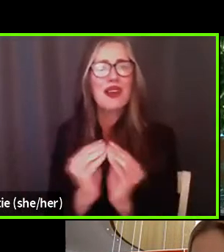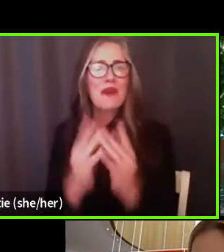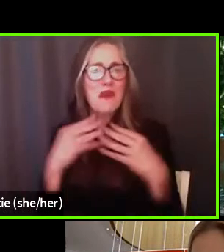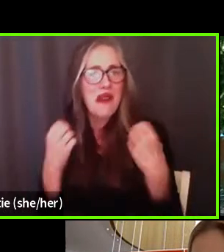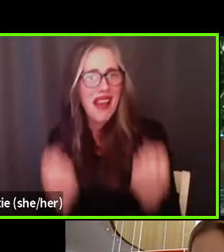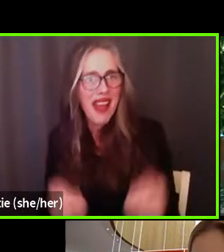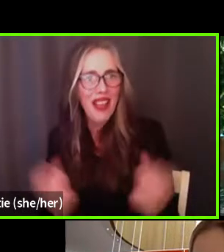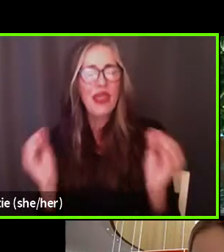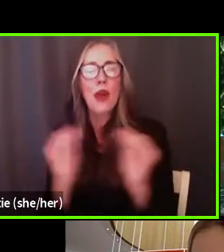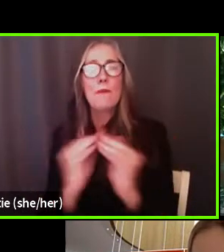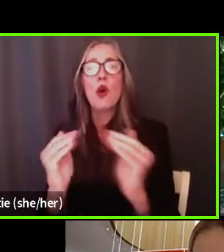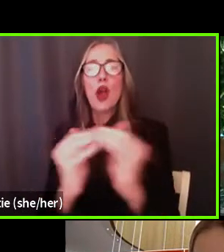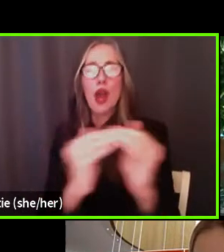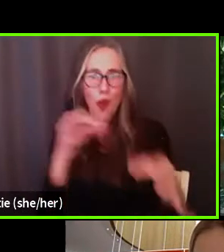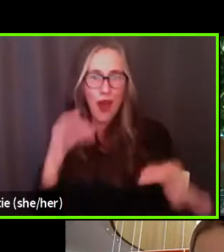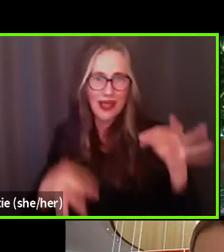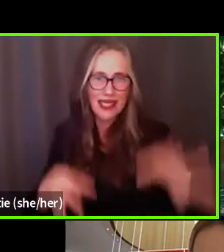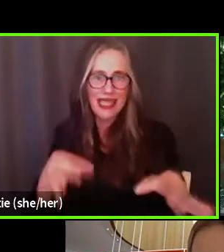all